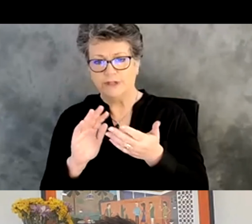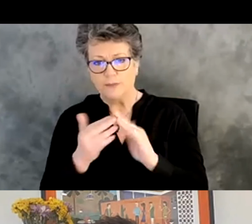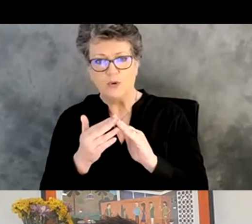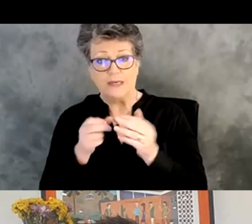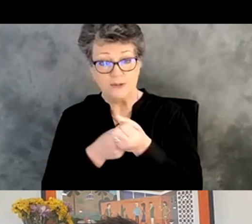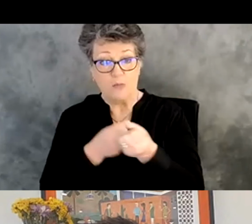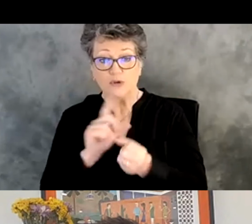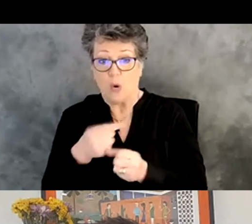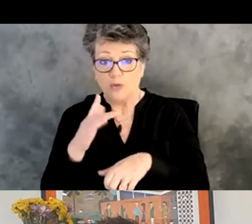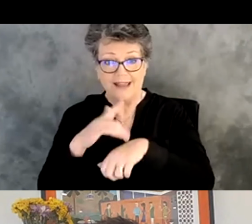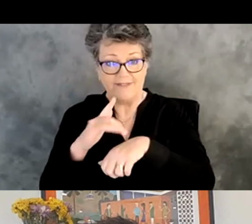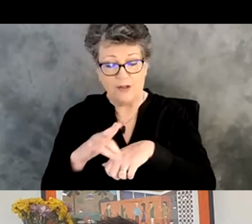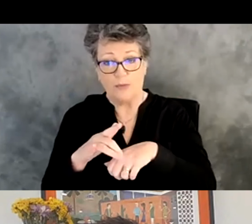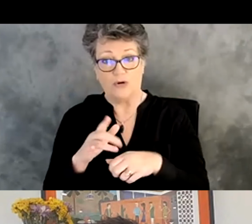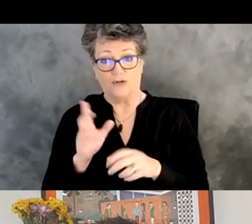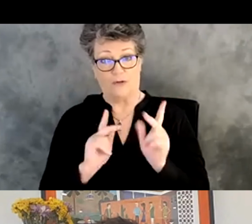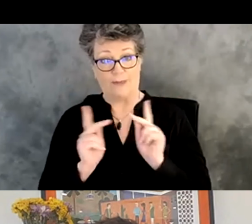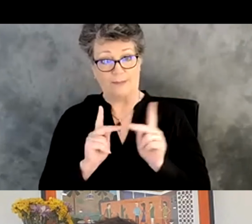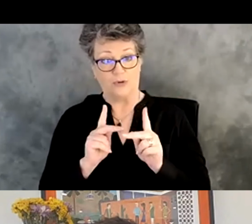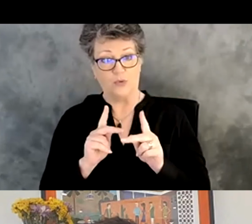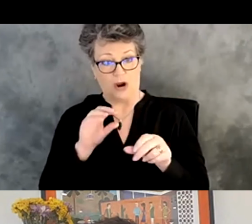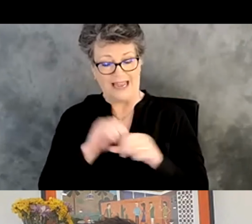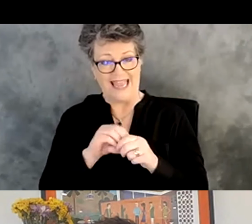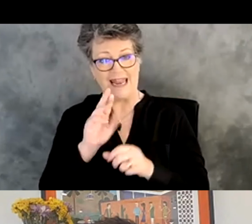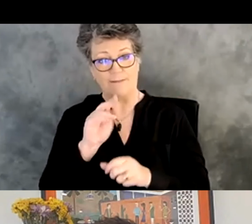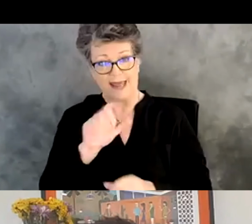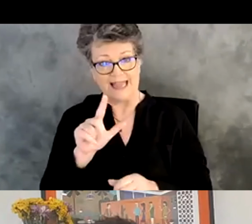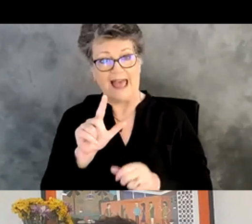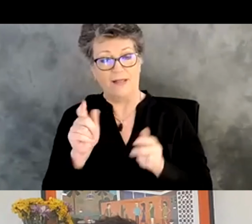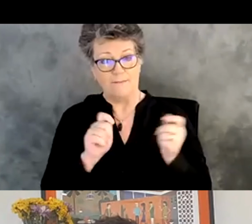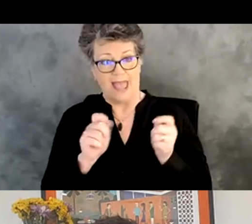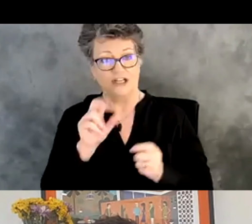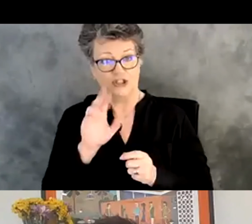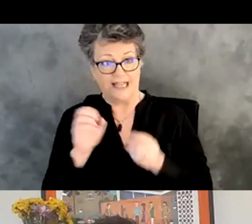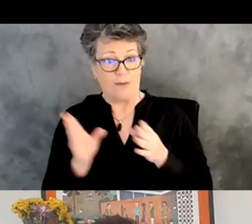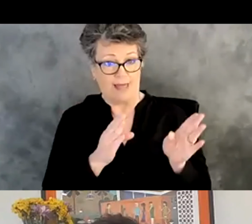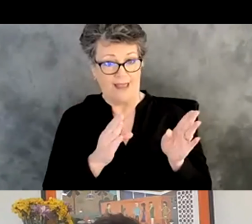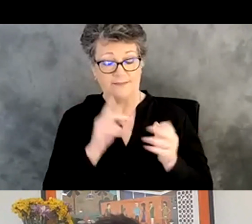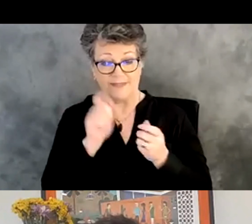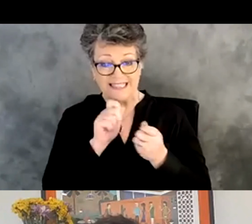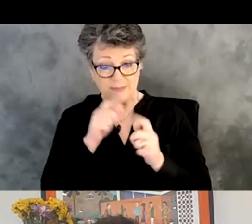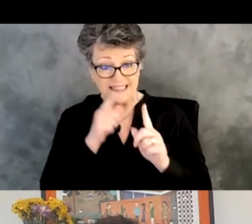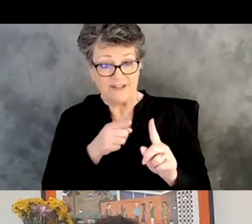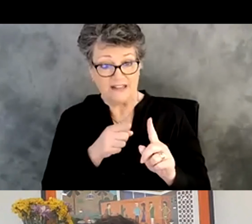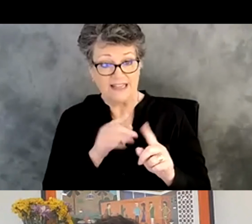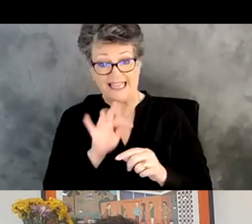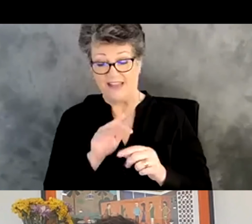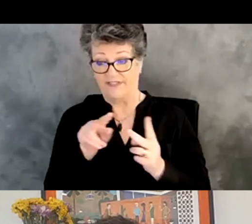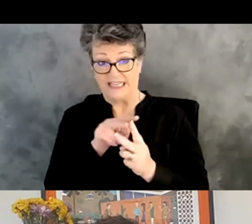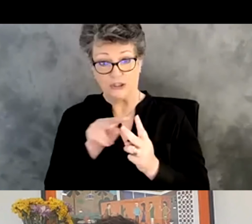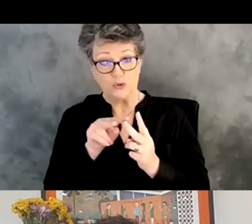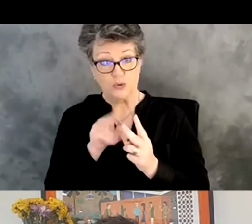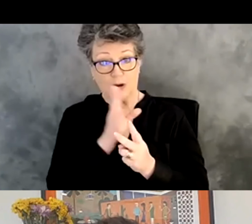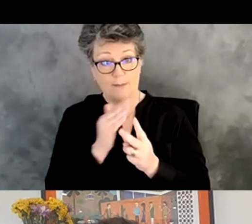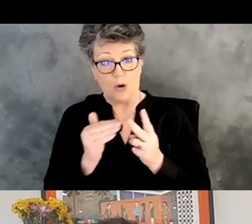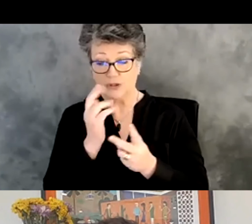available to beneficiaries that are in Medi-Cal managed care plans. Specifically, if these two components